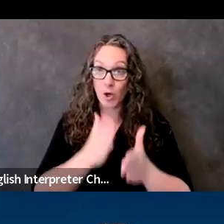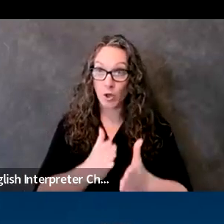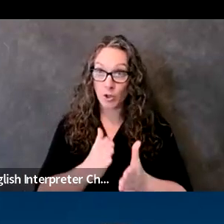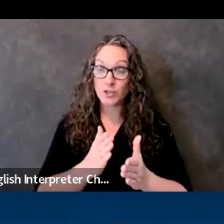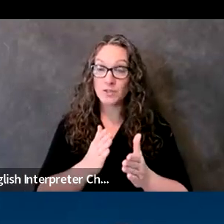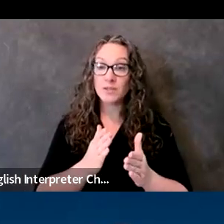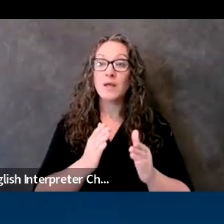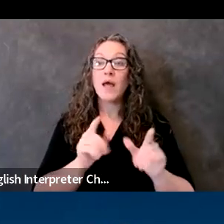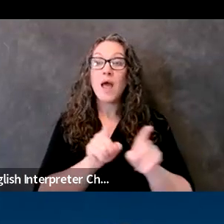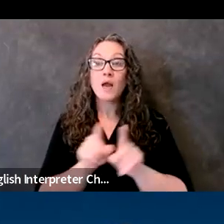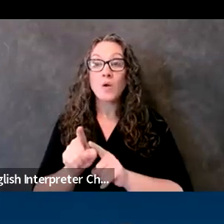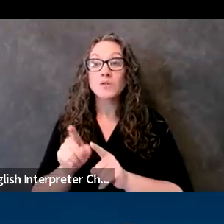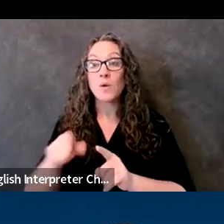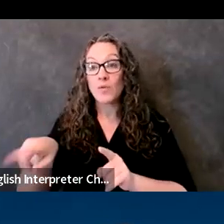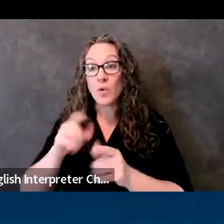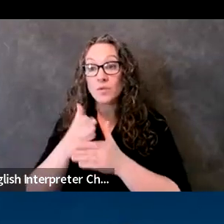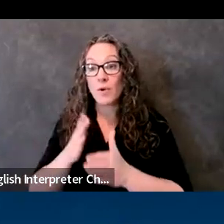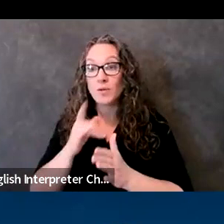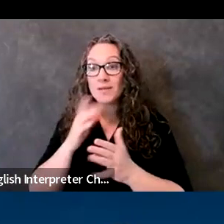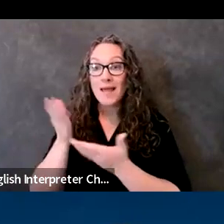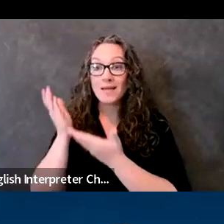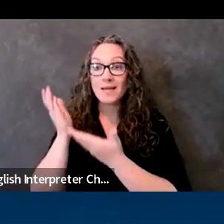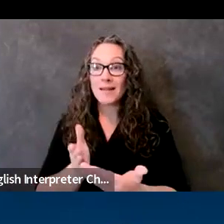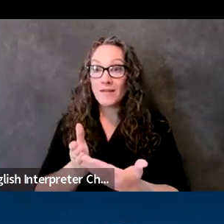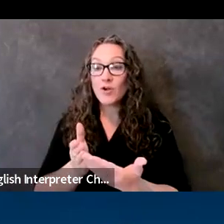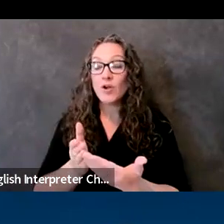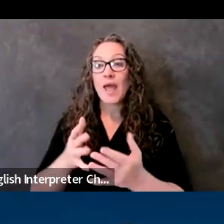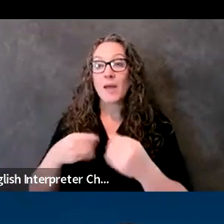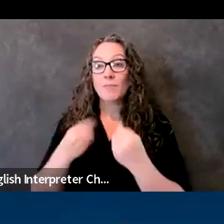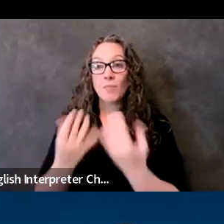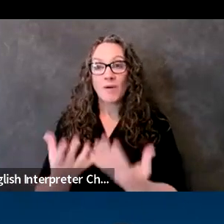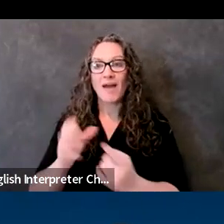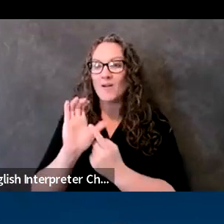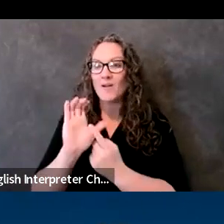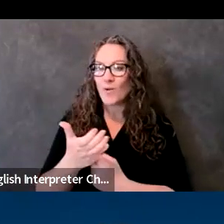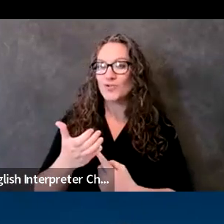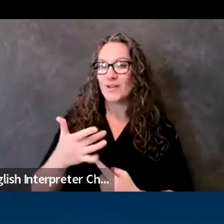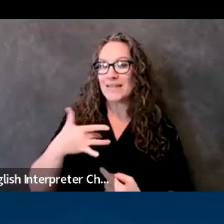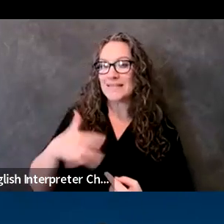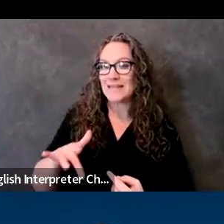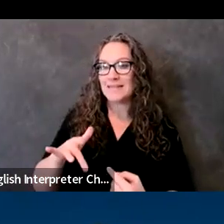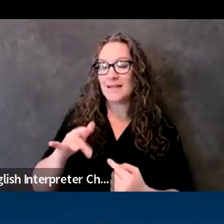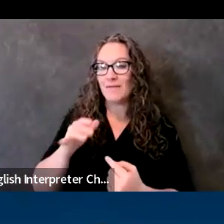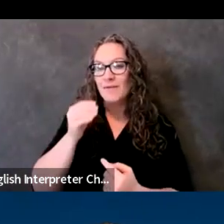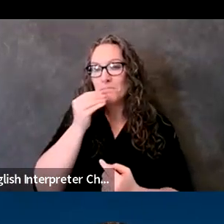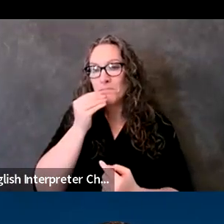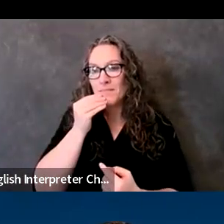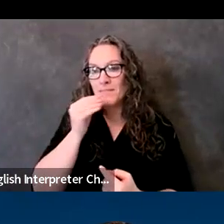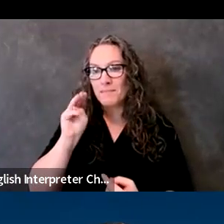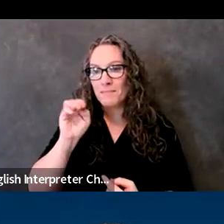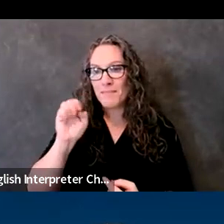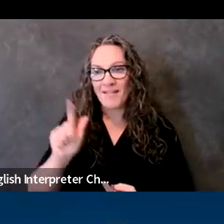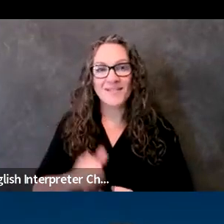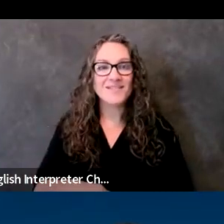we do have partners that can deliver and support culturally sensitive meals, which is something that